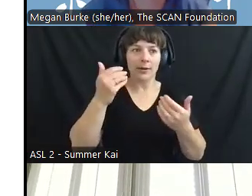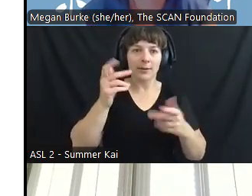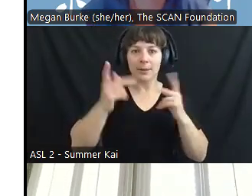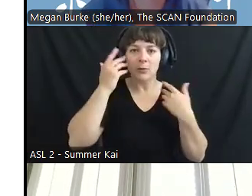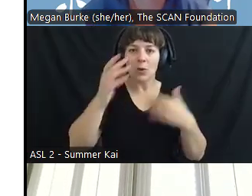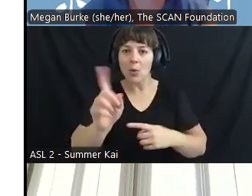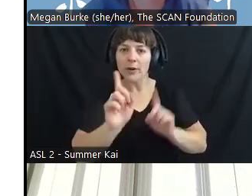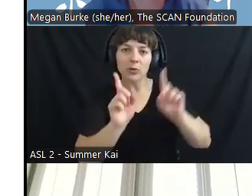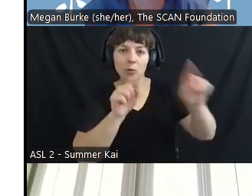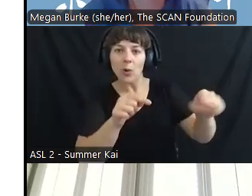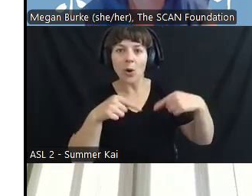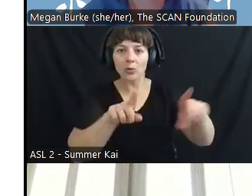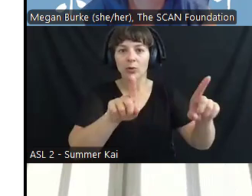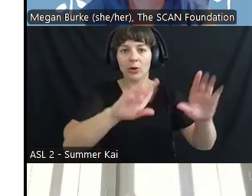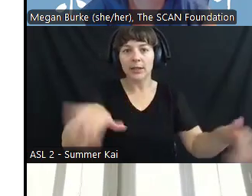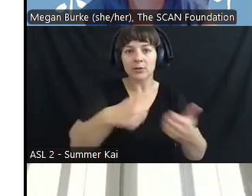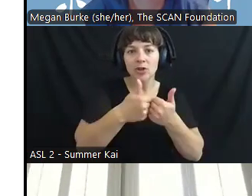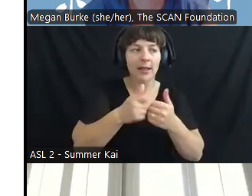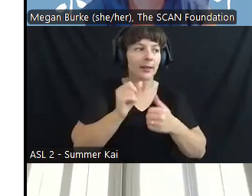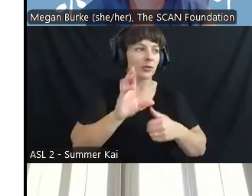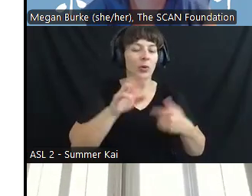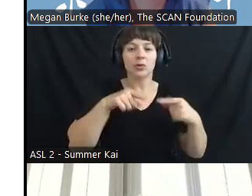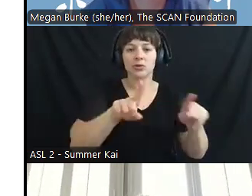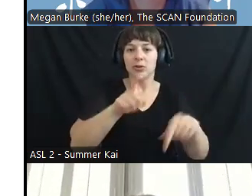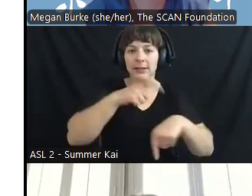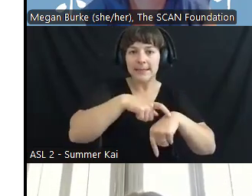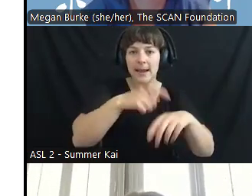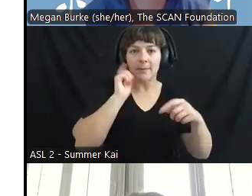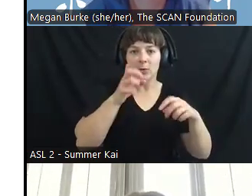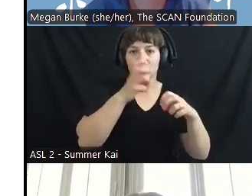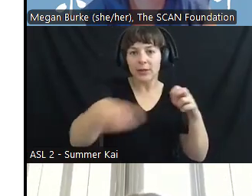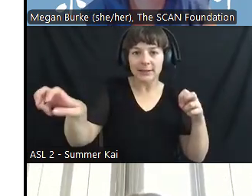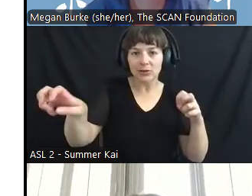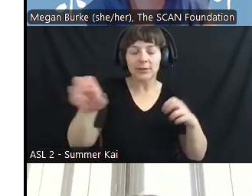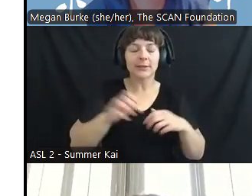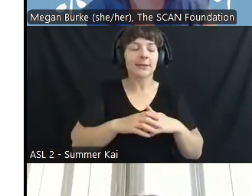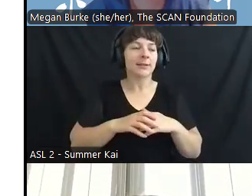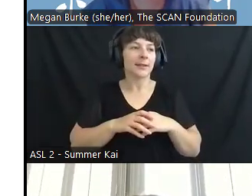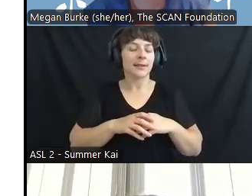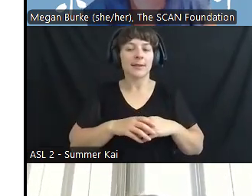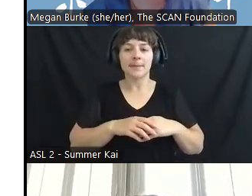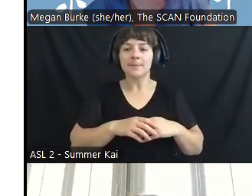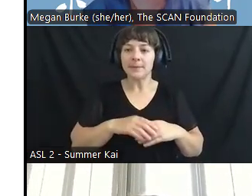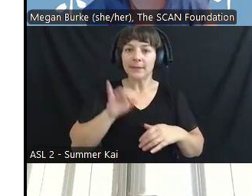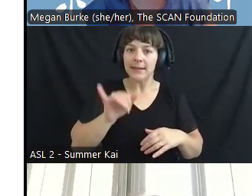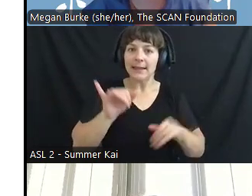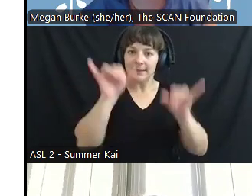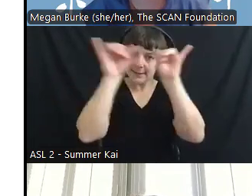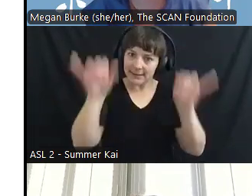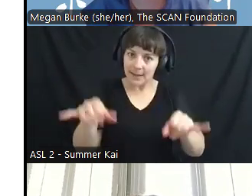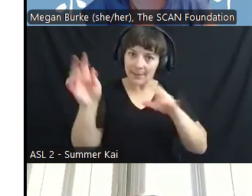for assistance during a period of transition, or because one's needs have just grown, is a